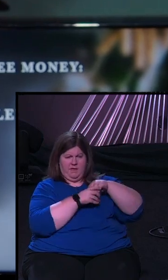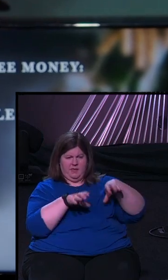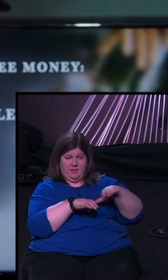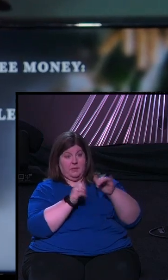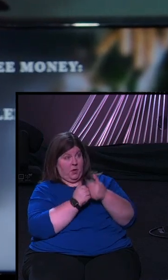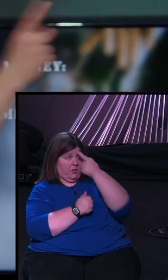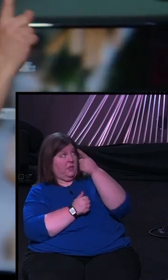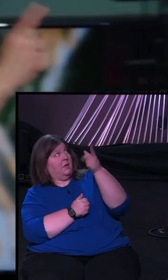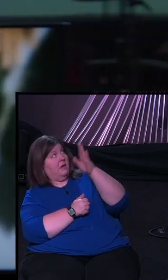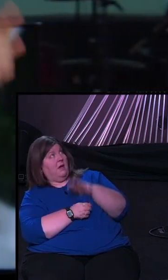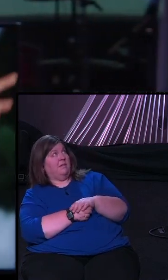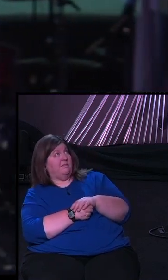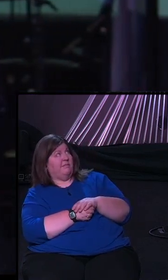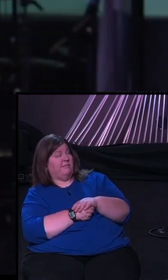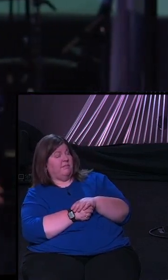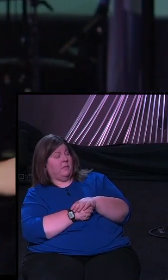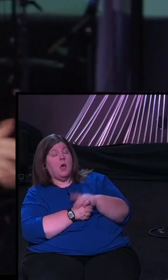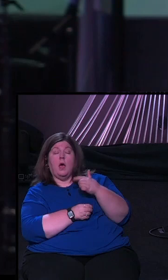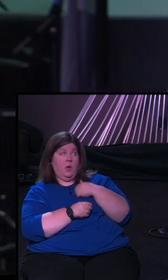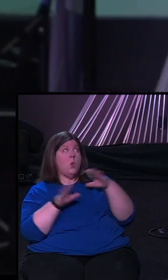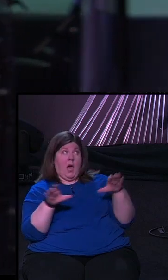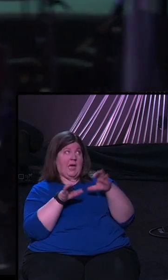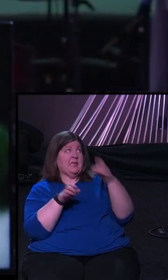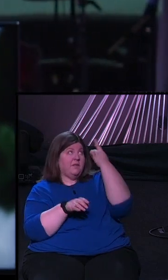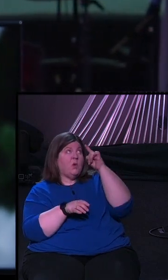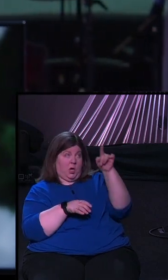God. God, I did for you X.